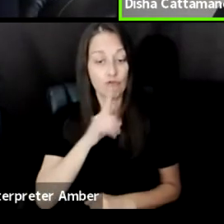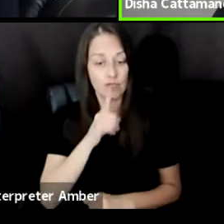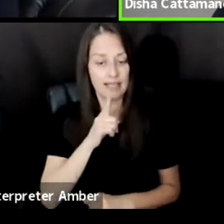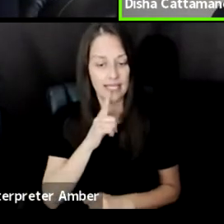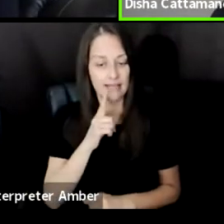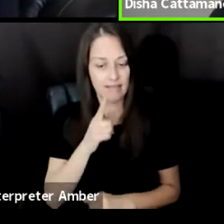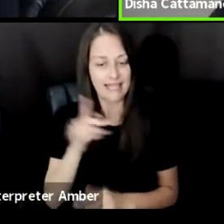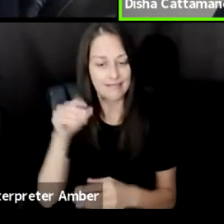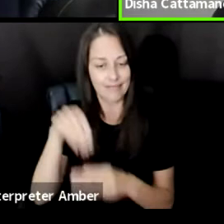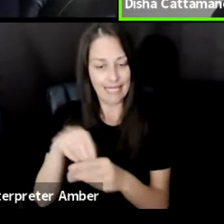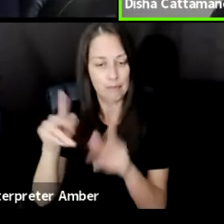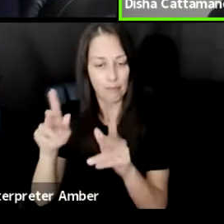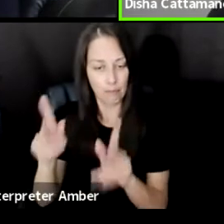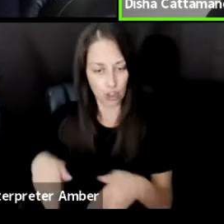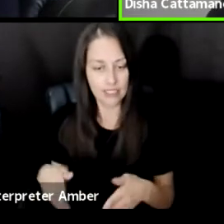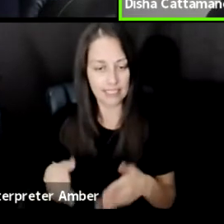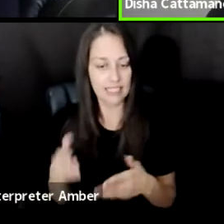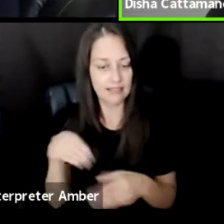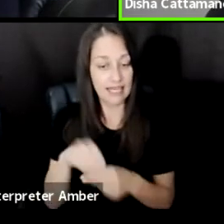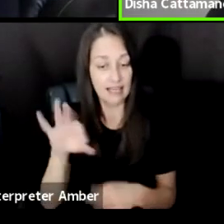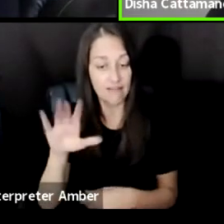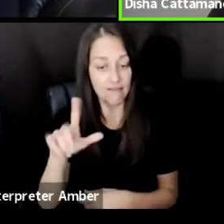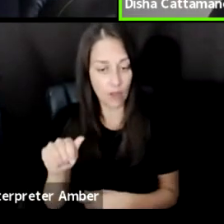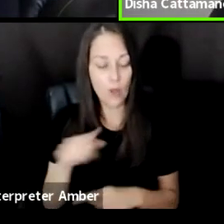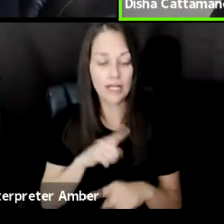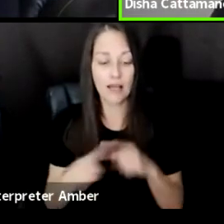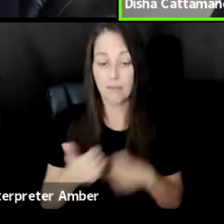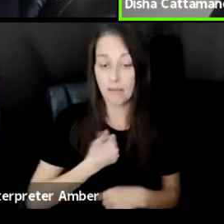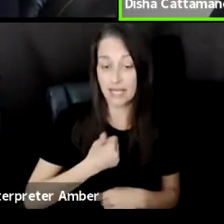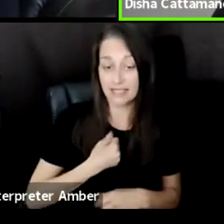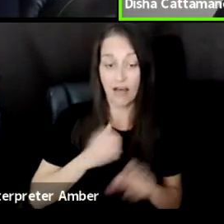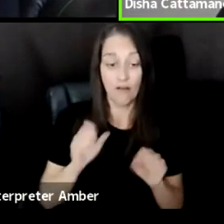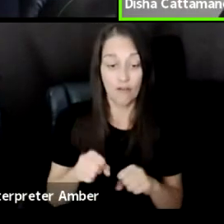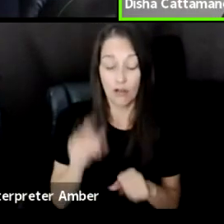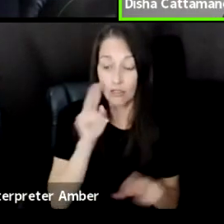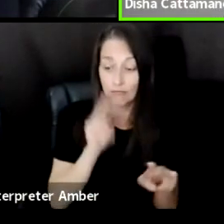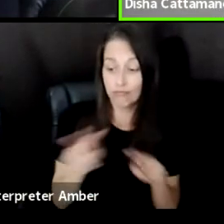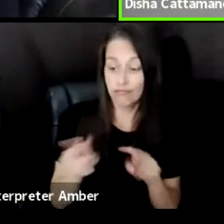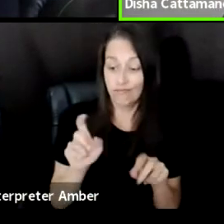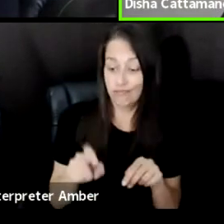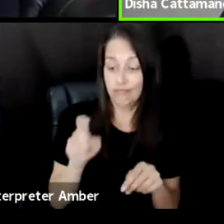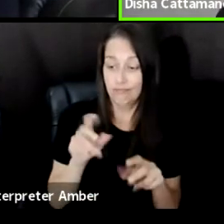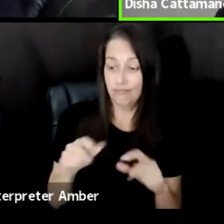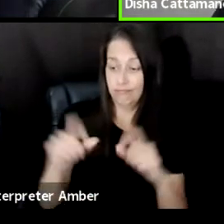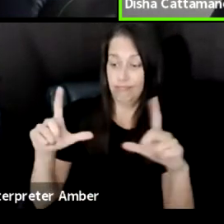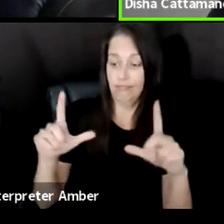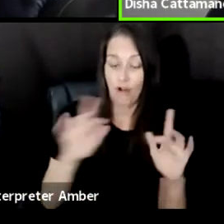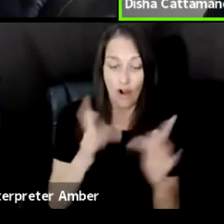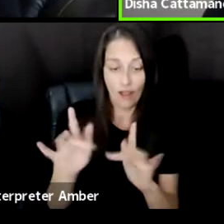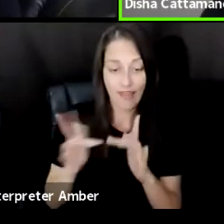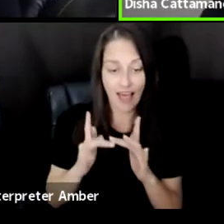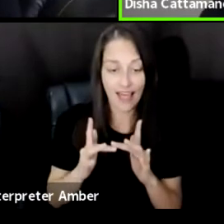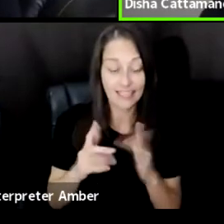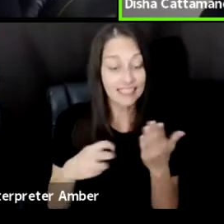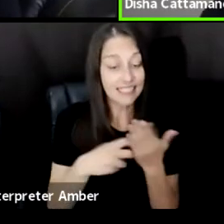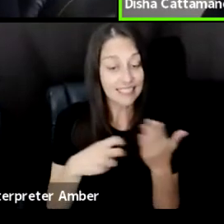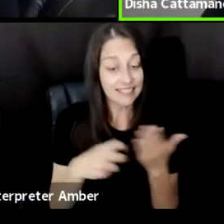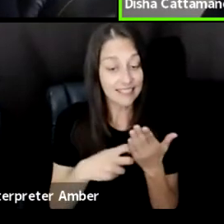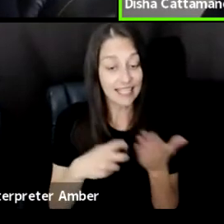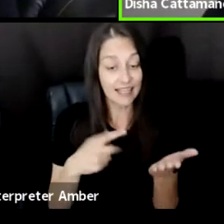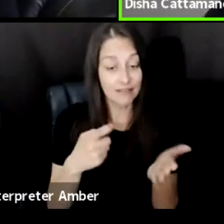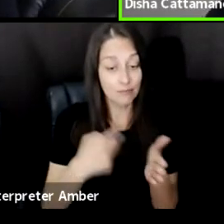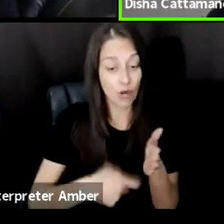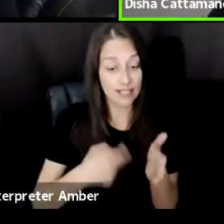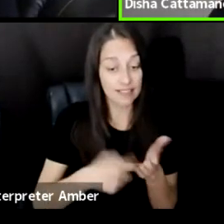can just see stuff from everywhere in the world, and ticket prices went down a lot, so you could just sit with your family and get other people